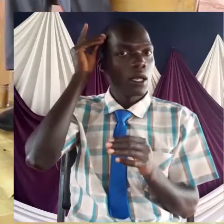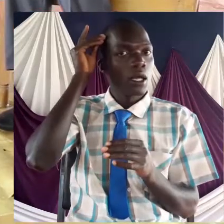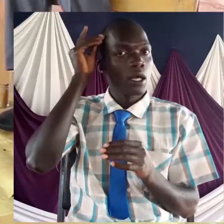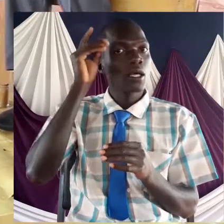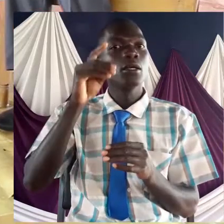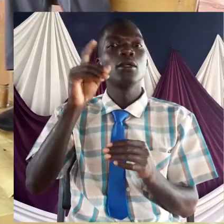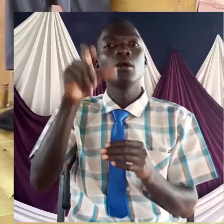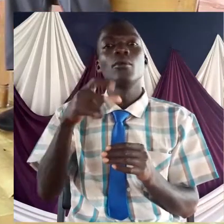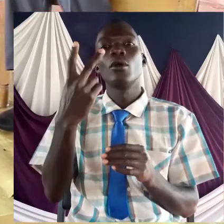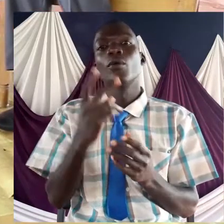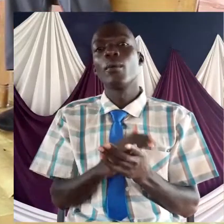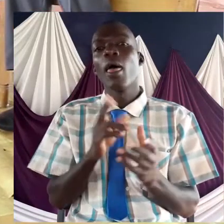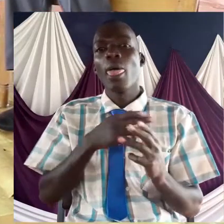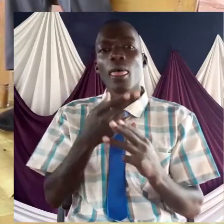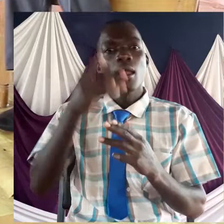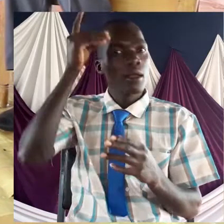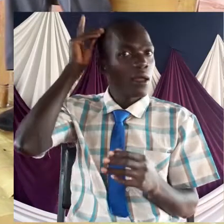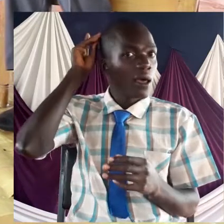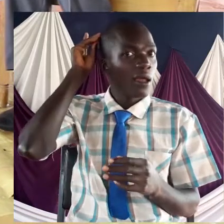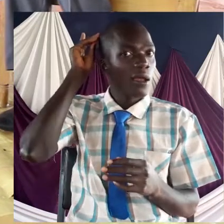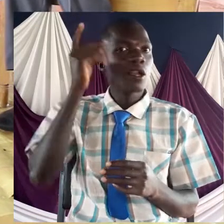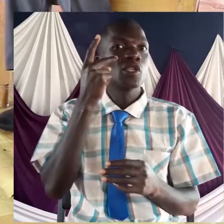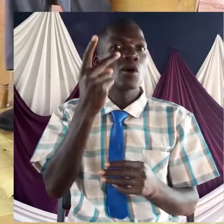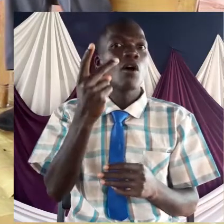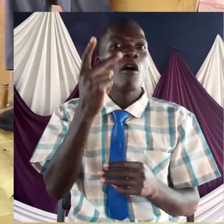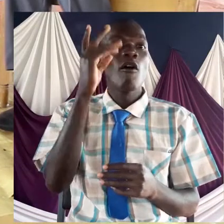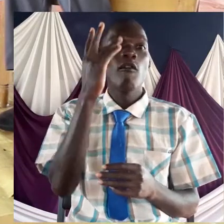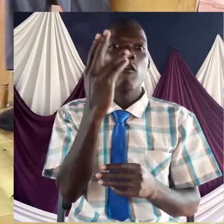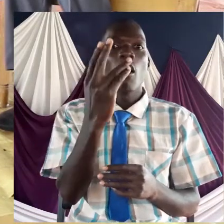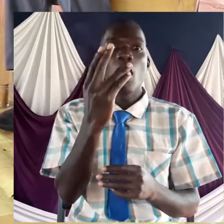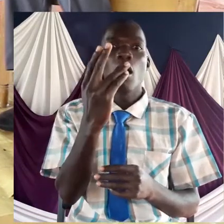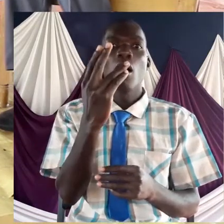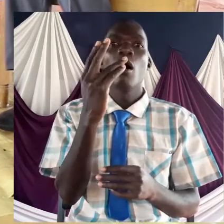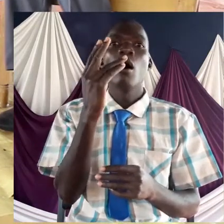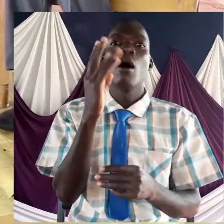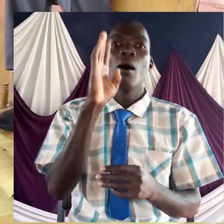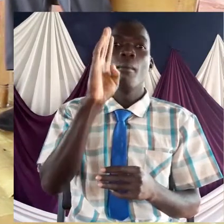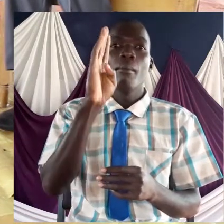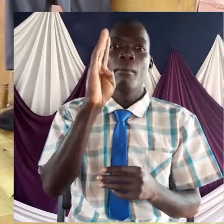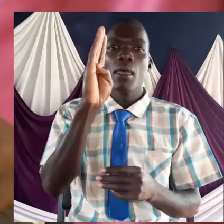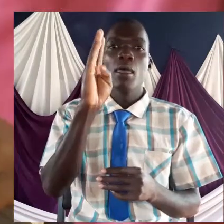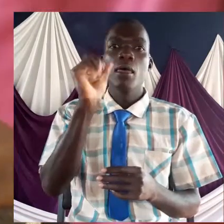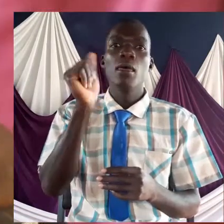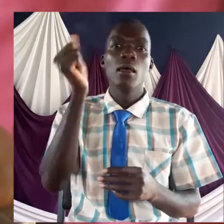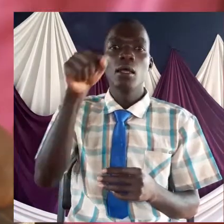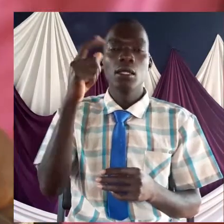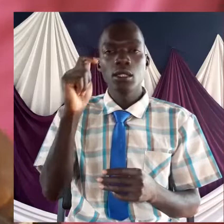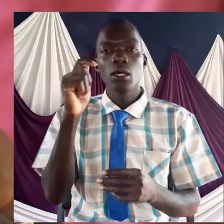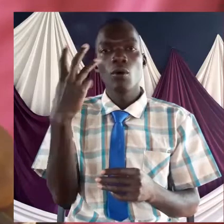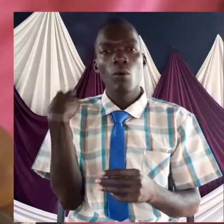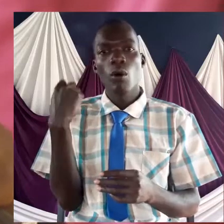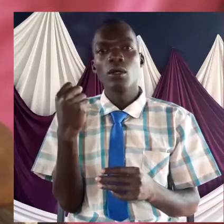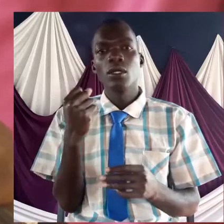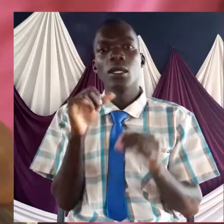see that Daniel saw the fourth beast, yes, which was very terrifying, mm-hmm, and scary.